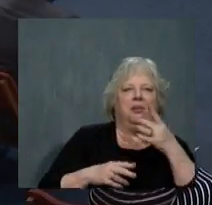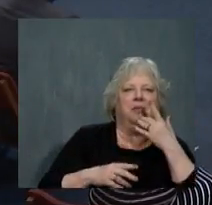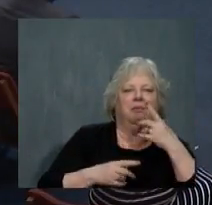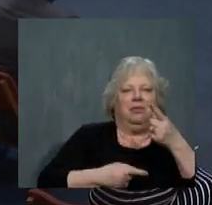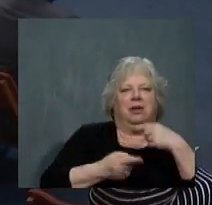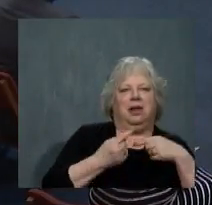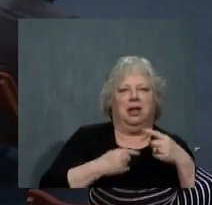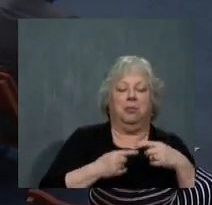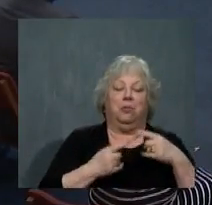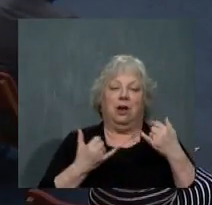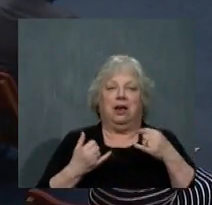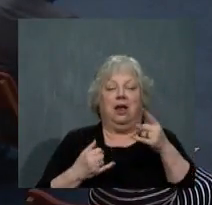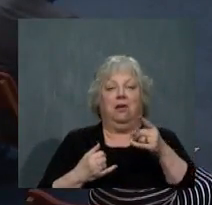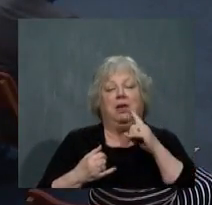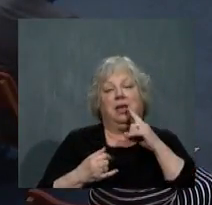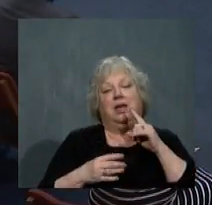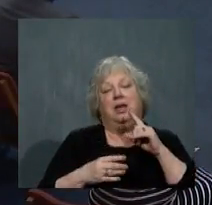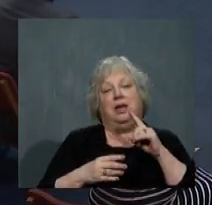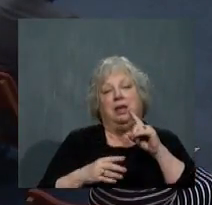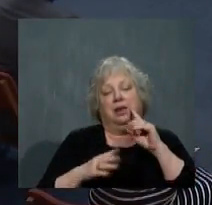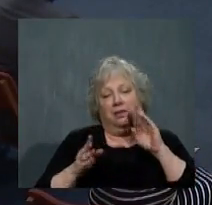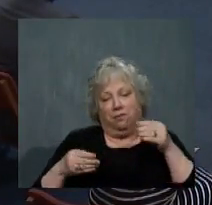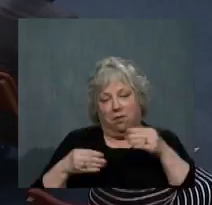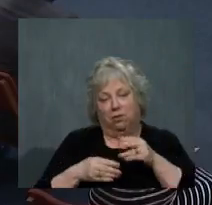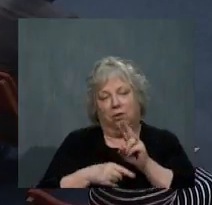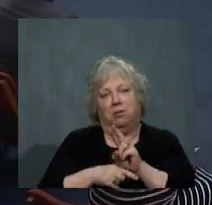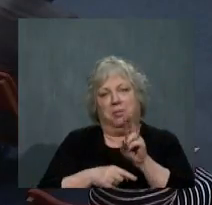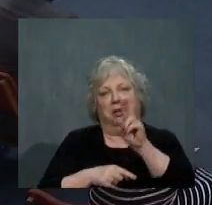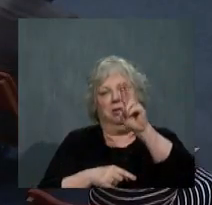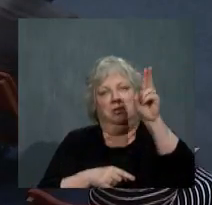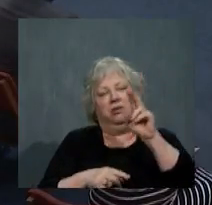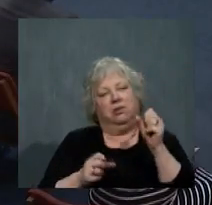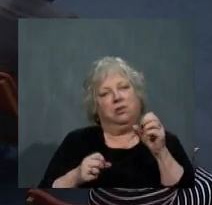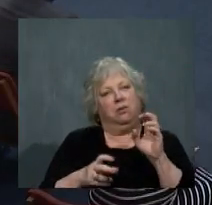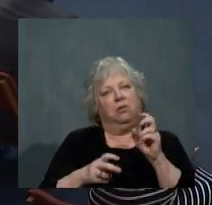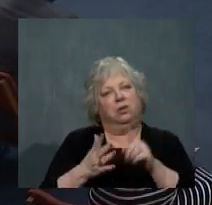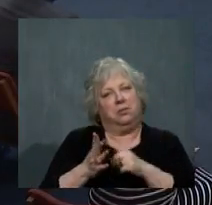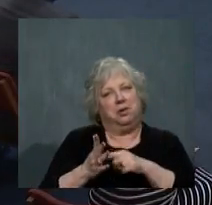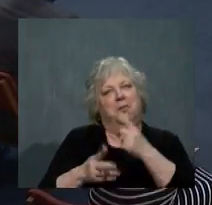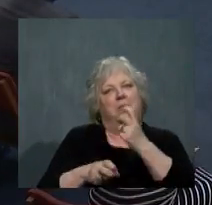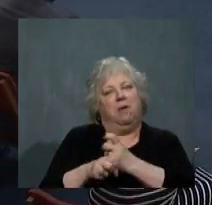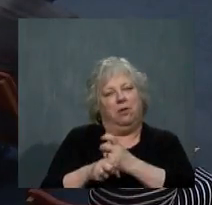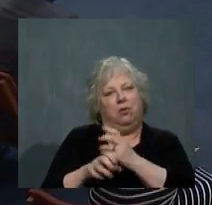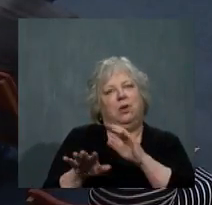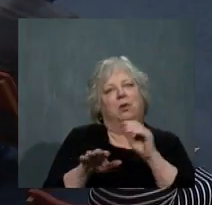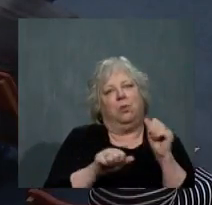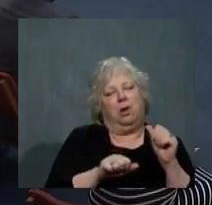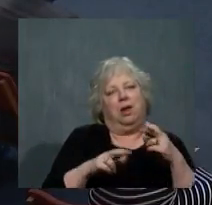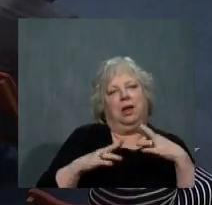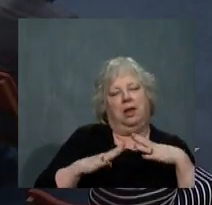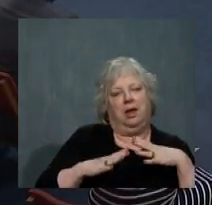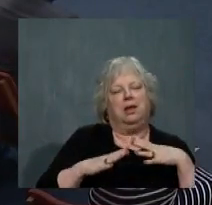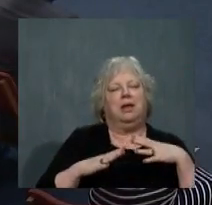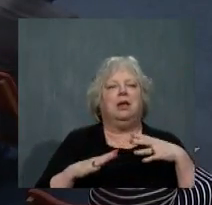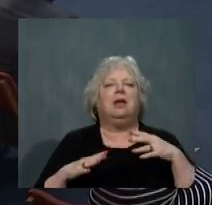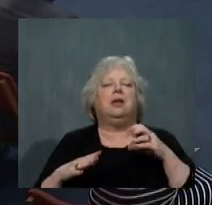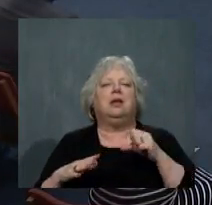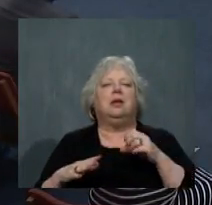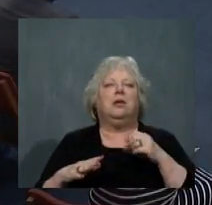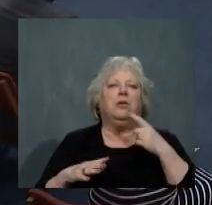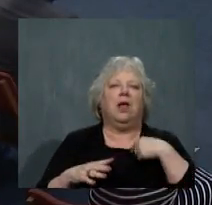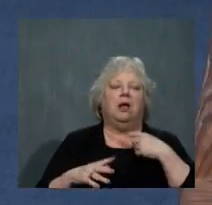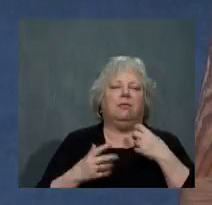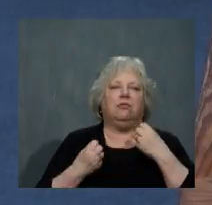He deals in missiles right now, so sometimes it's not as easy to get away from work as we do. Since I've driven